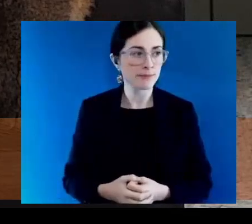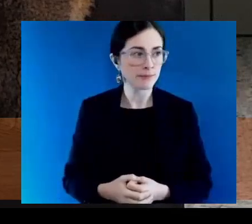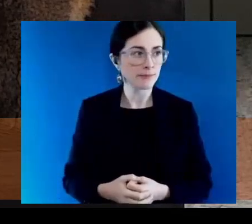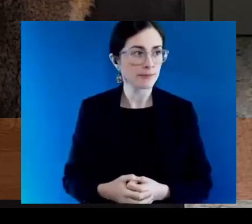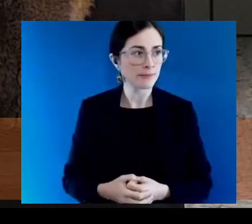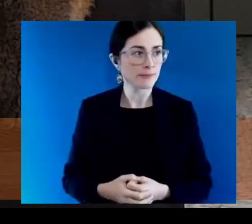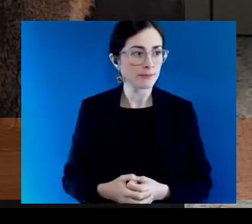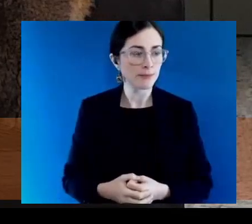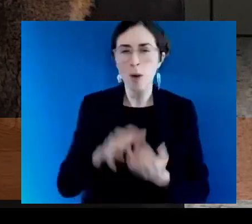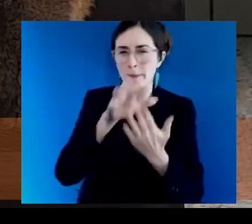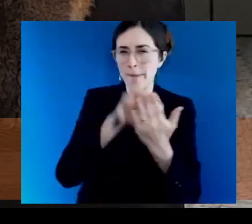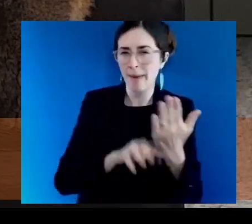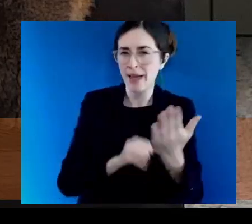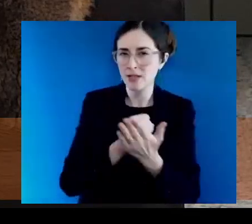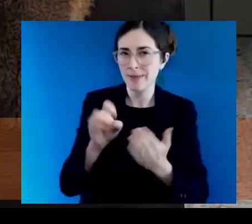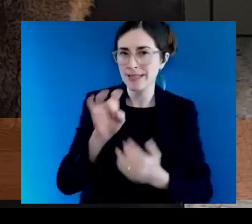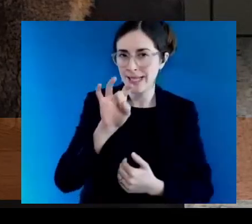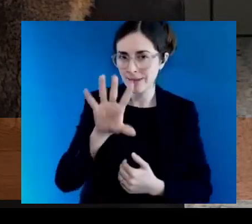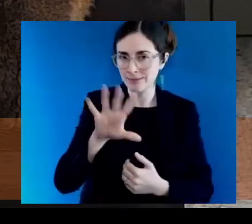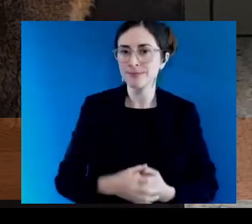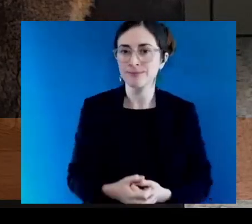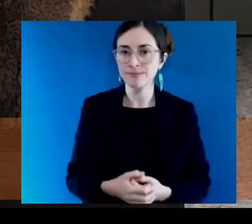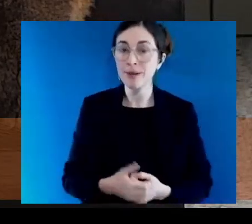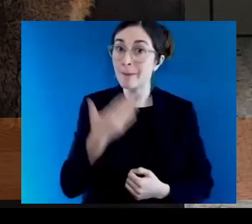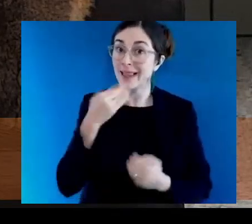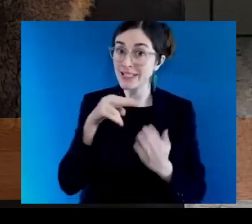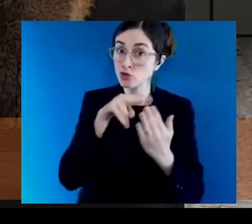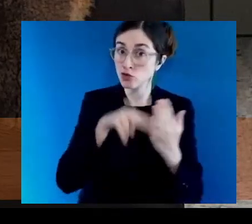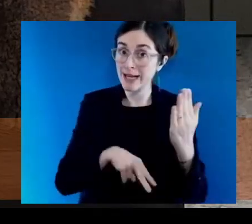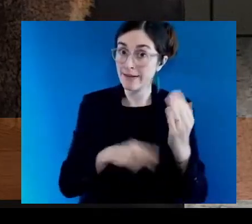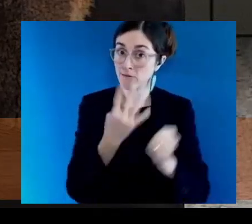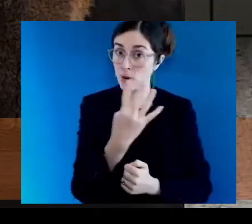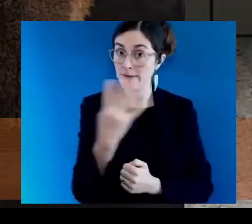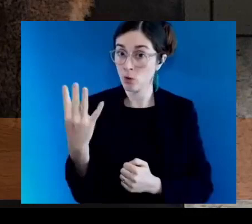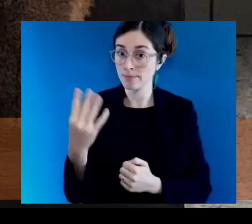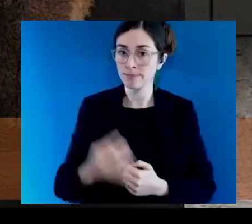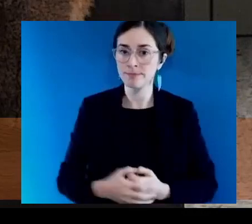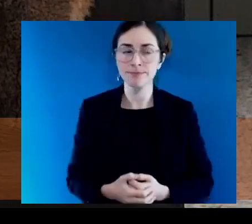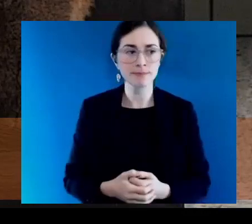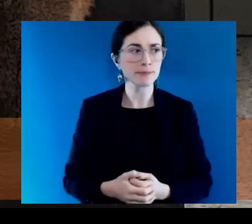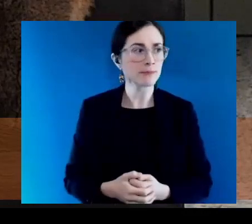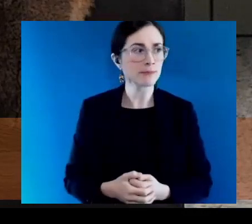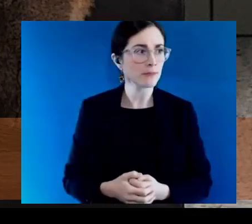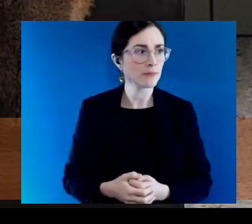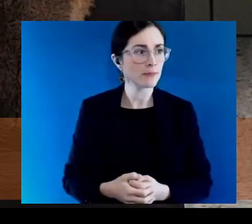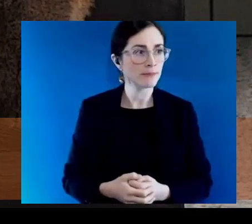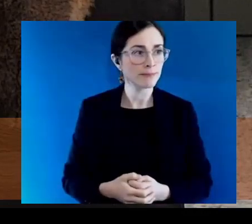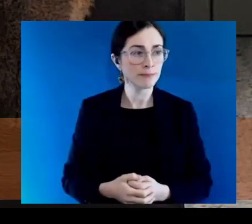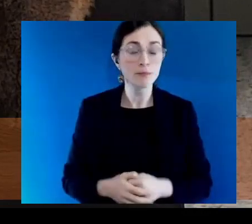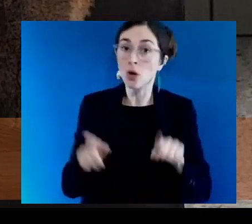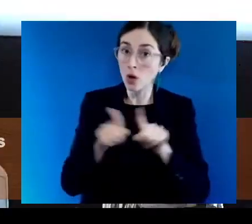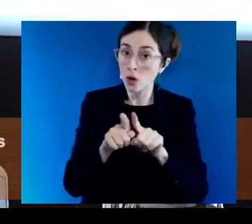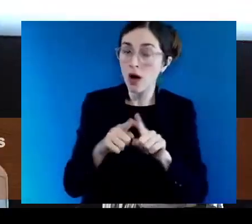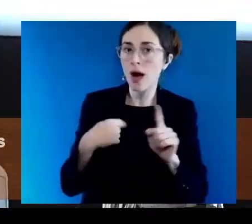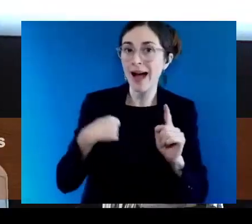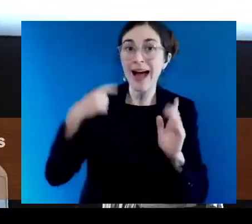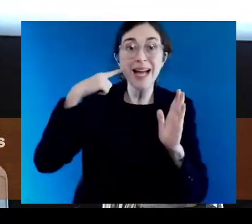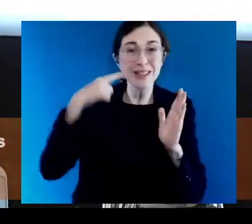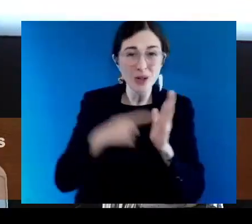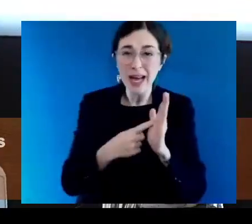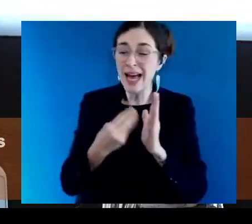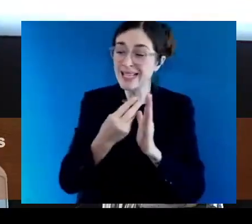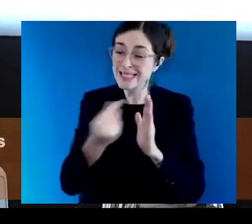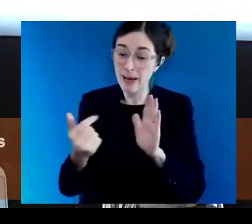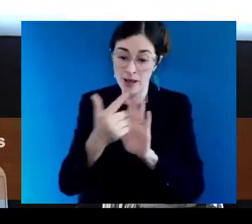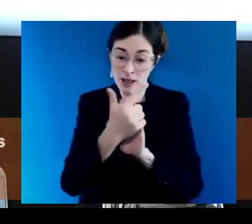10. And would you read 44, please? I also acknowledge that certain legislation